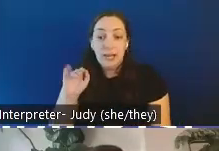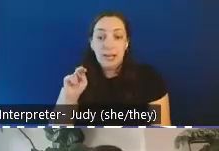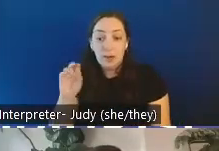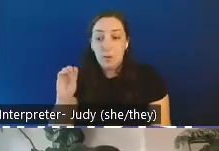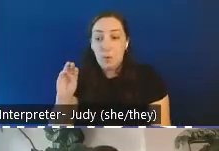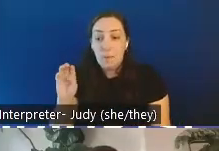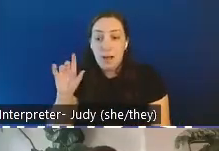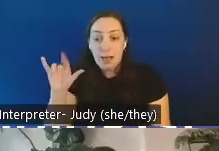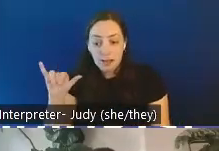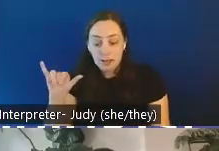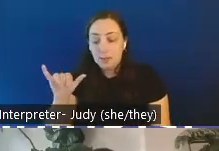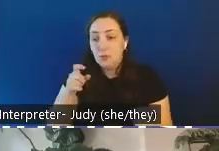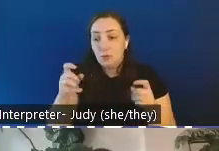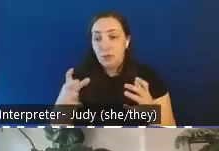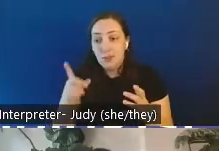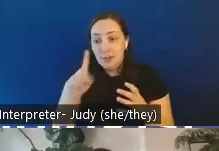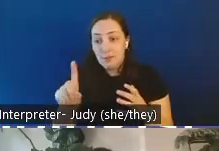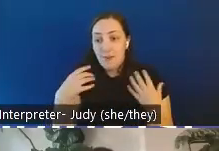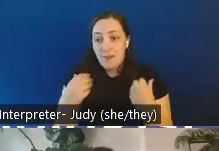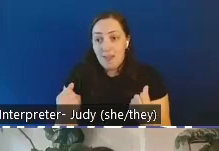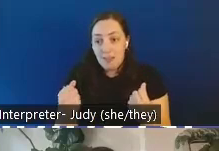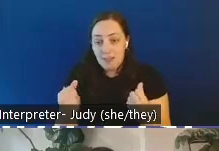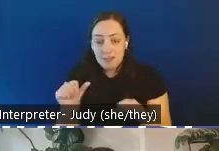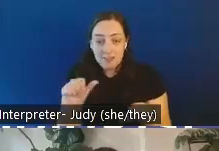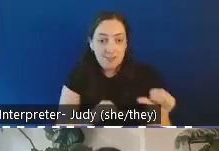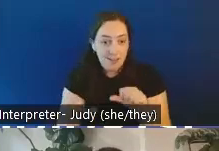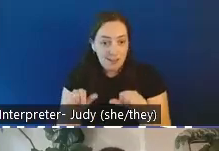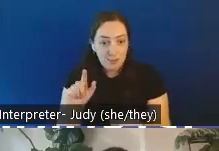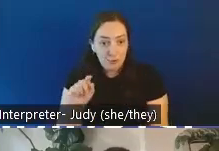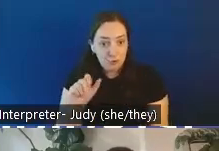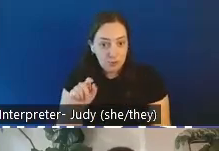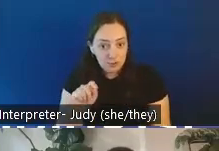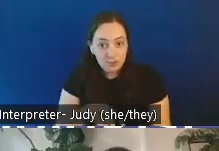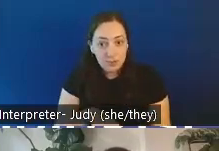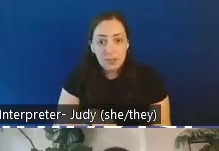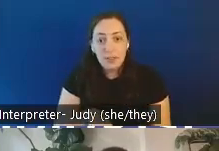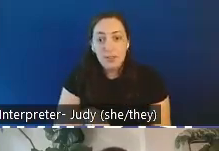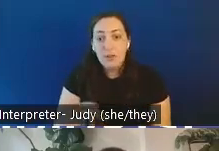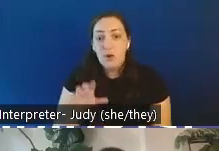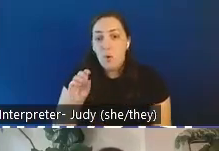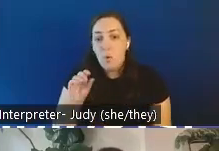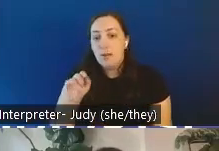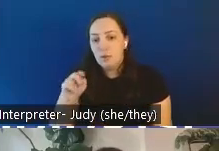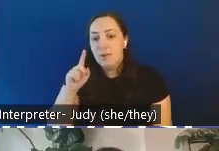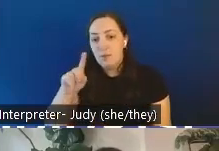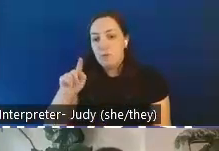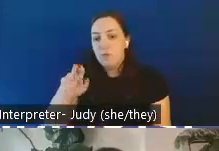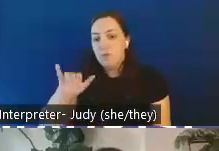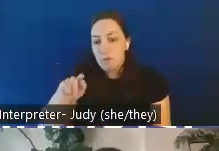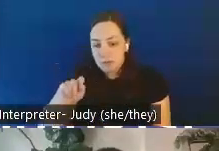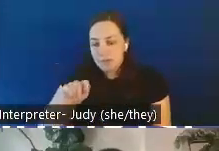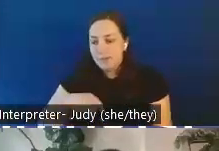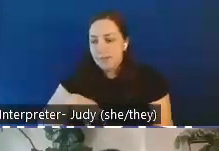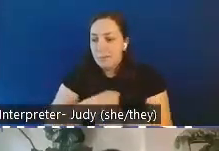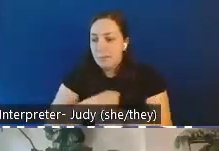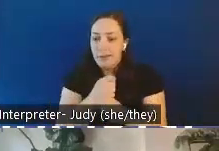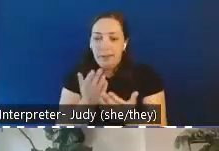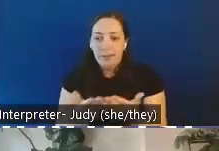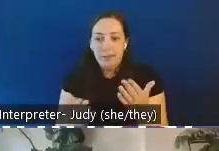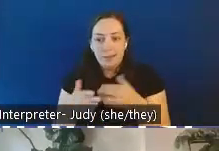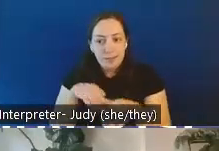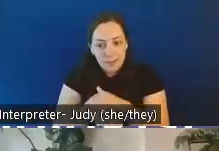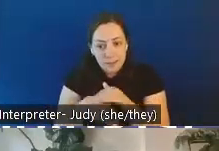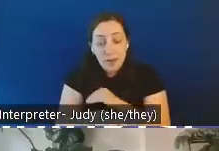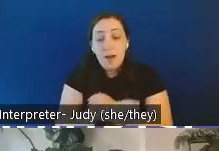and Science, with her own decades of experience in policy advocacy and partnership across the health spectrum. And